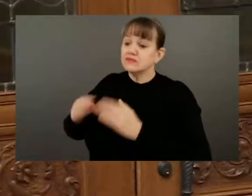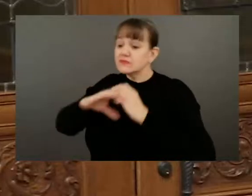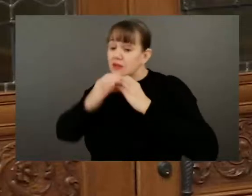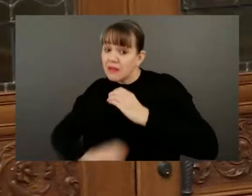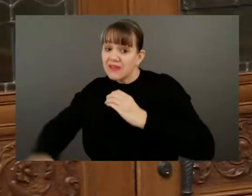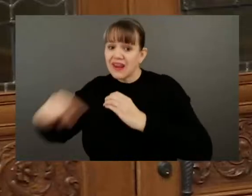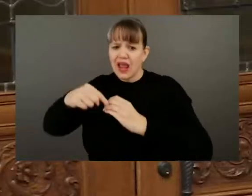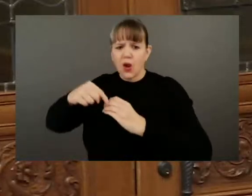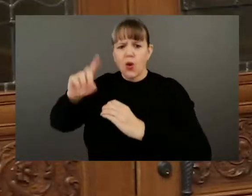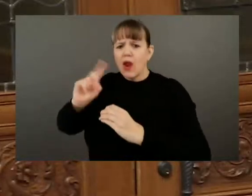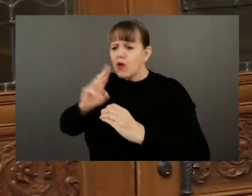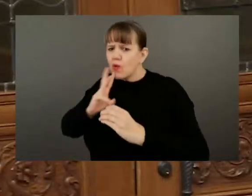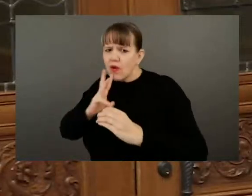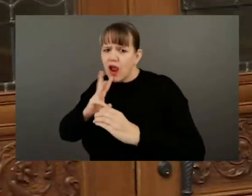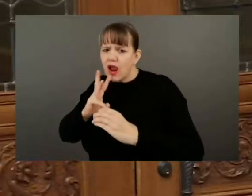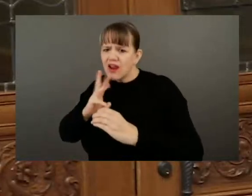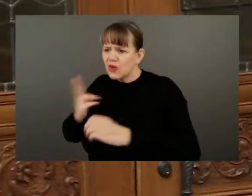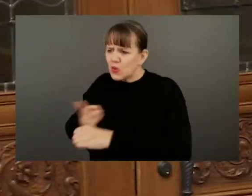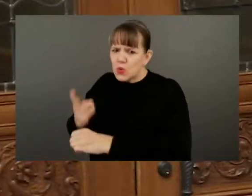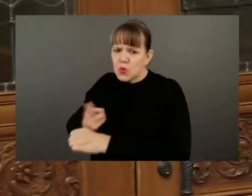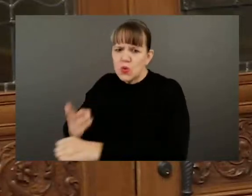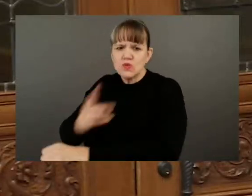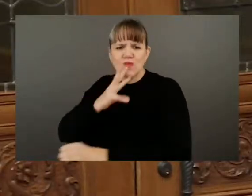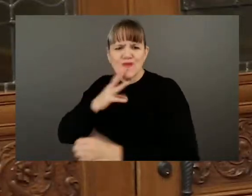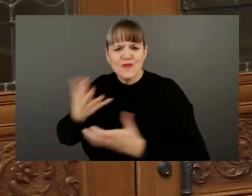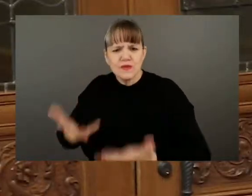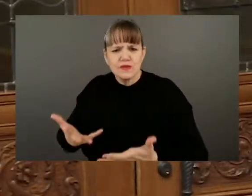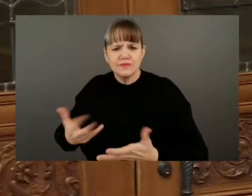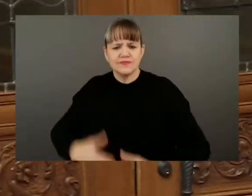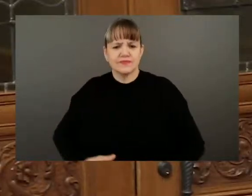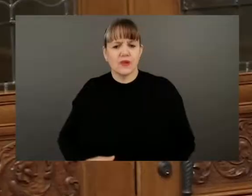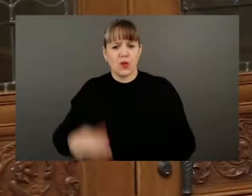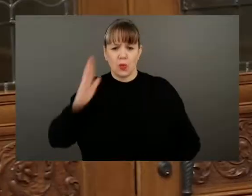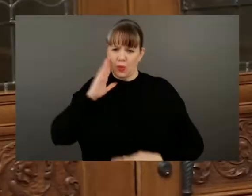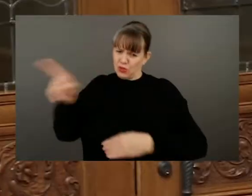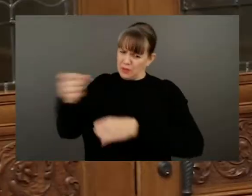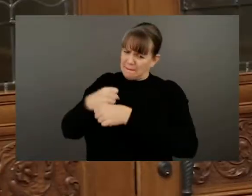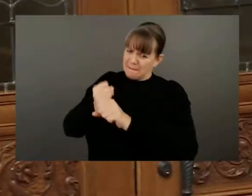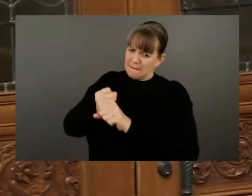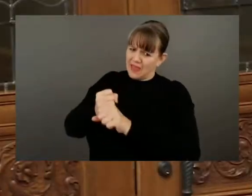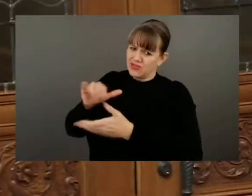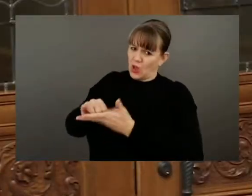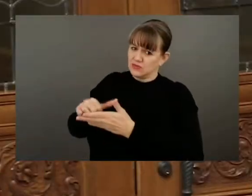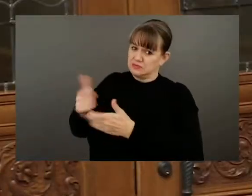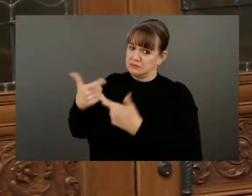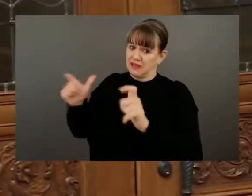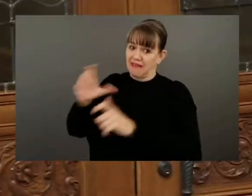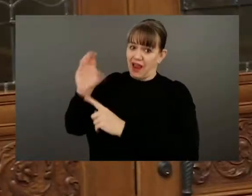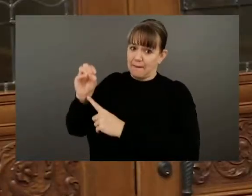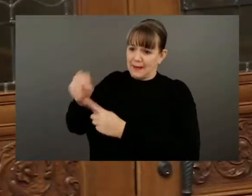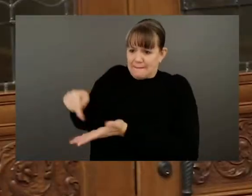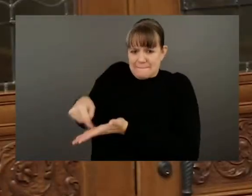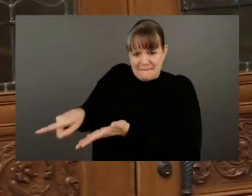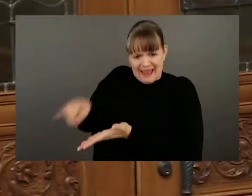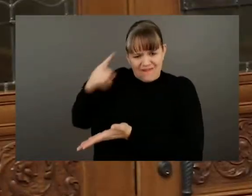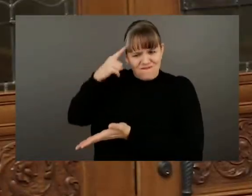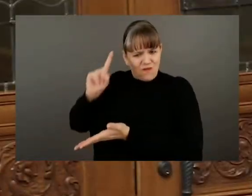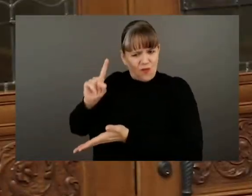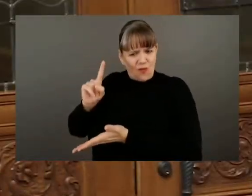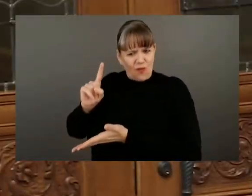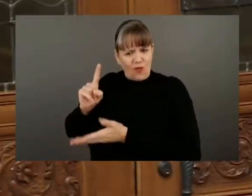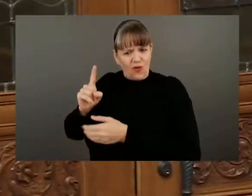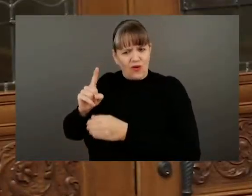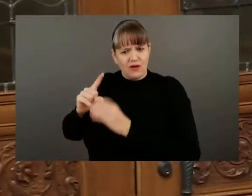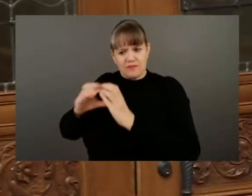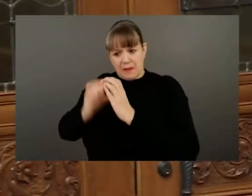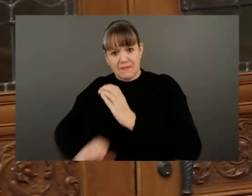fracking companies pay for the water pipeline or pay full freight for the water they use? Or will they make Dawson Creek's human receptors foot